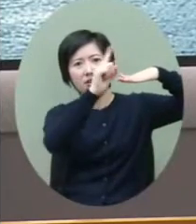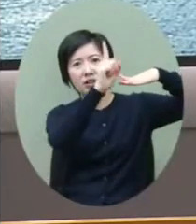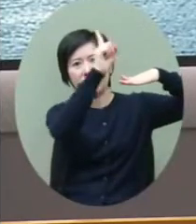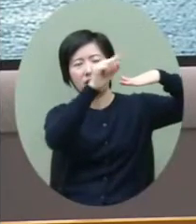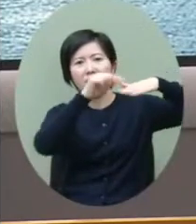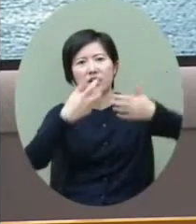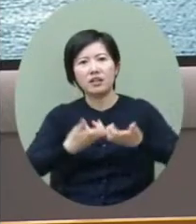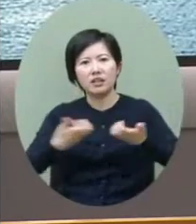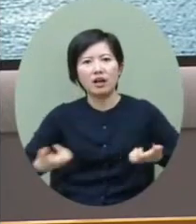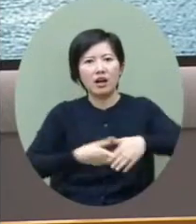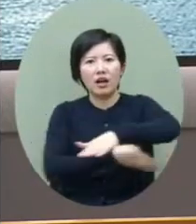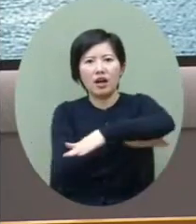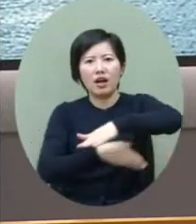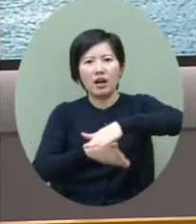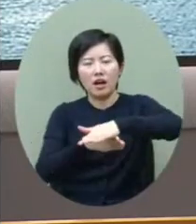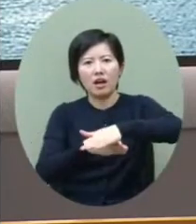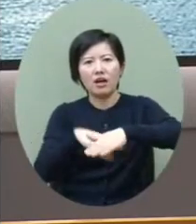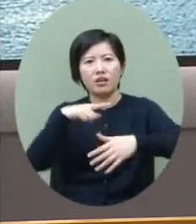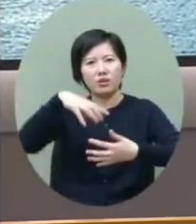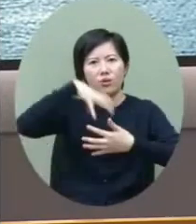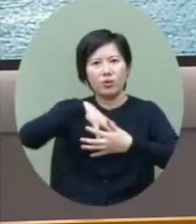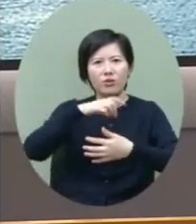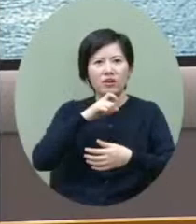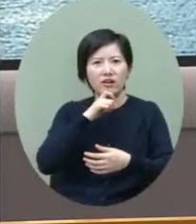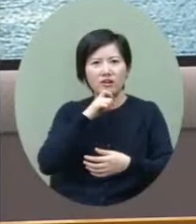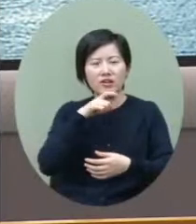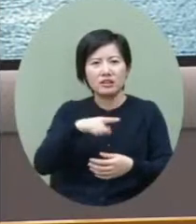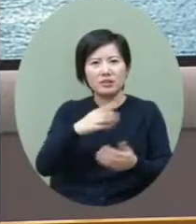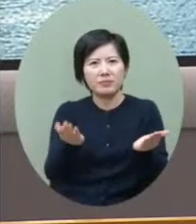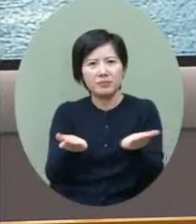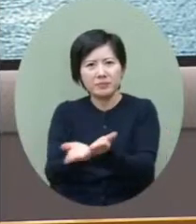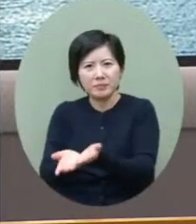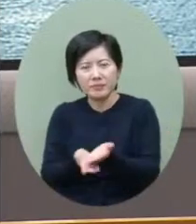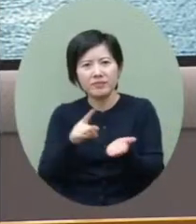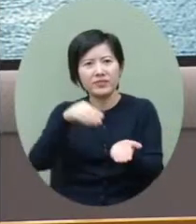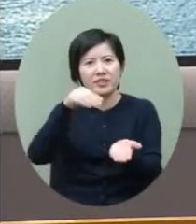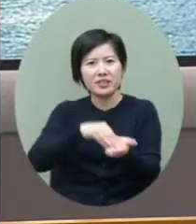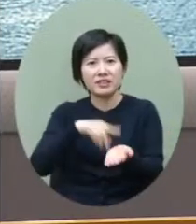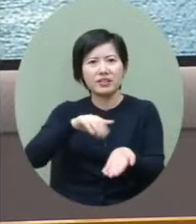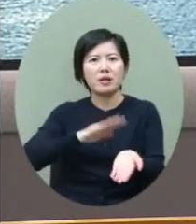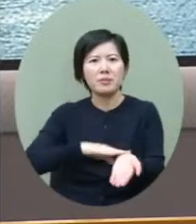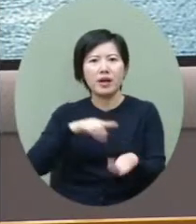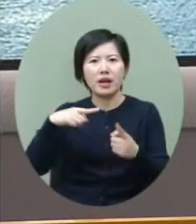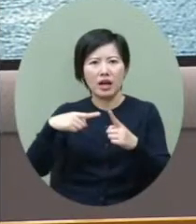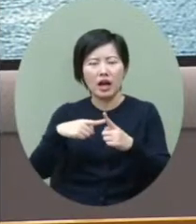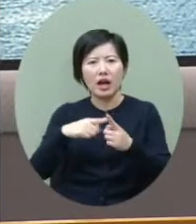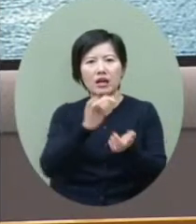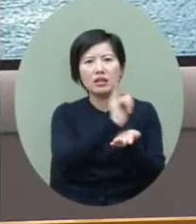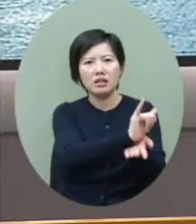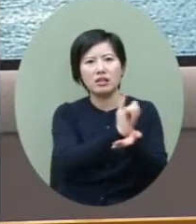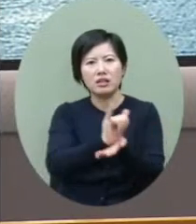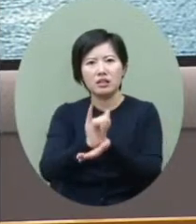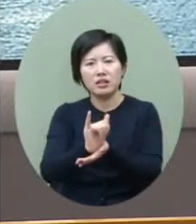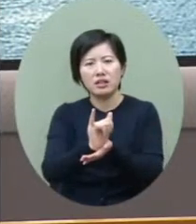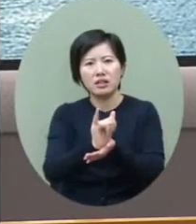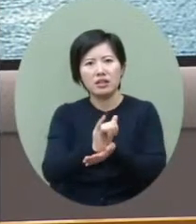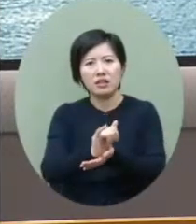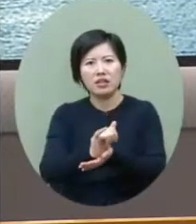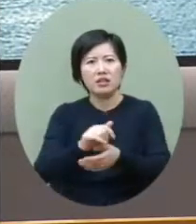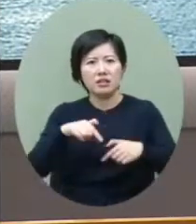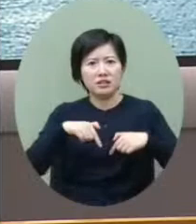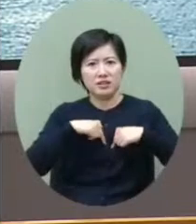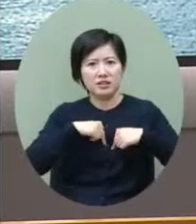and on top, an isolation ward is on the upper floor where